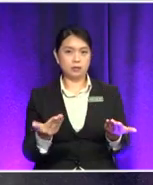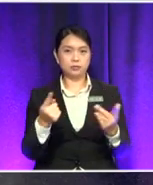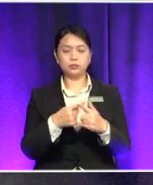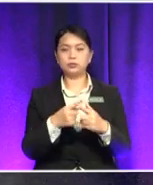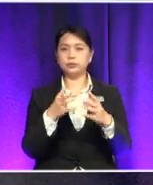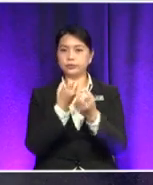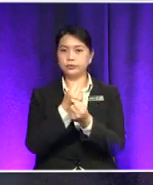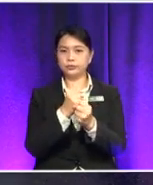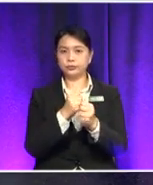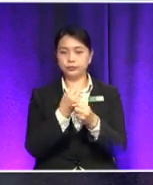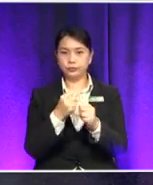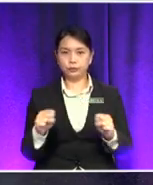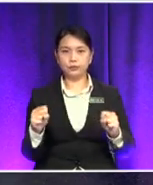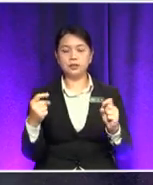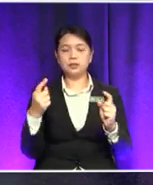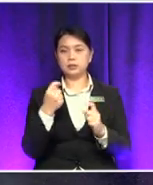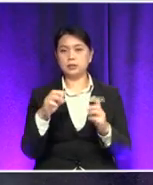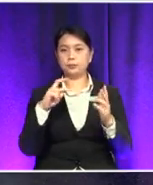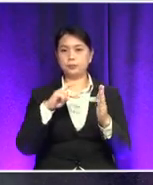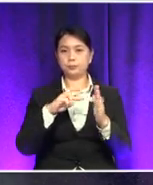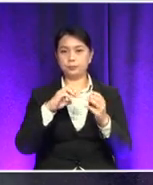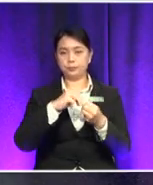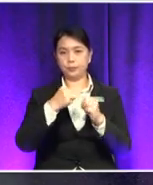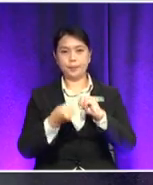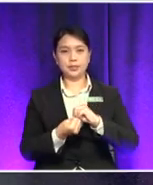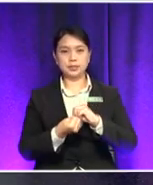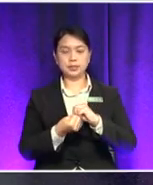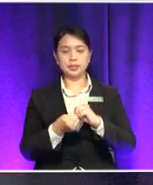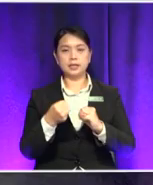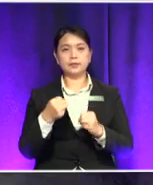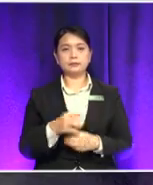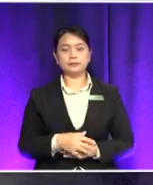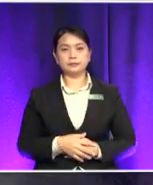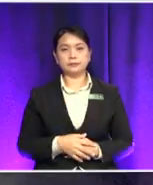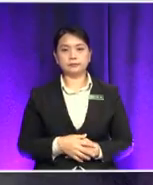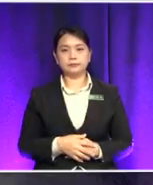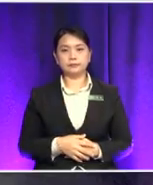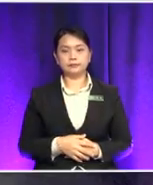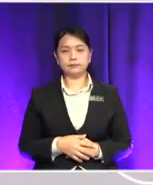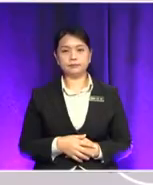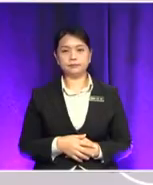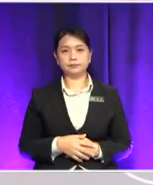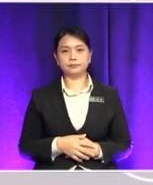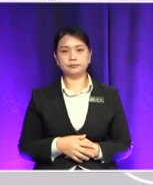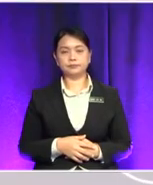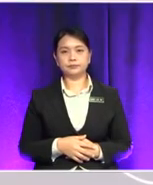right? Or any one of you would like to share about your opinion and thoughts about this segment?